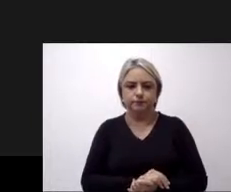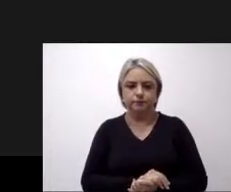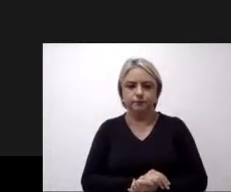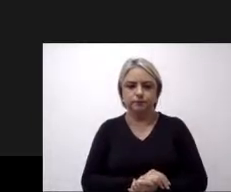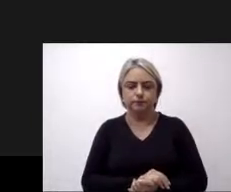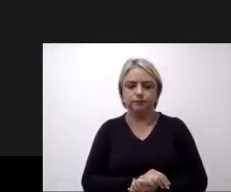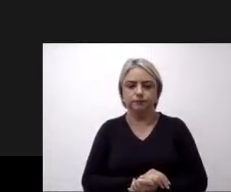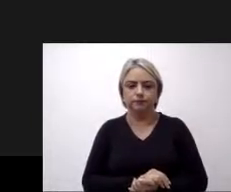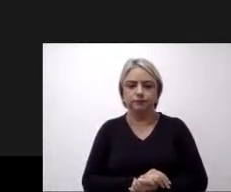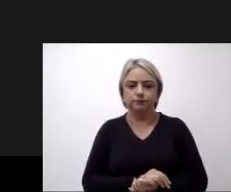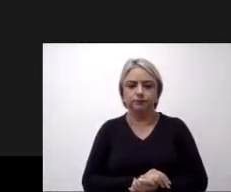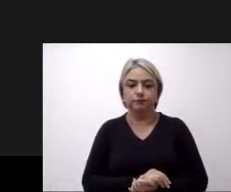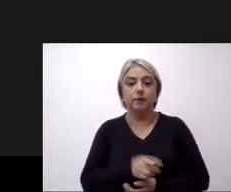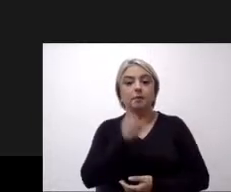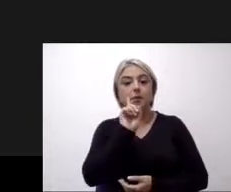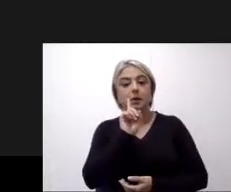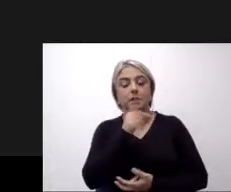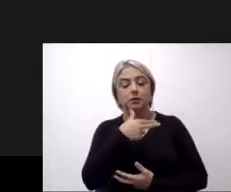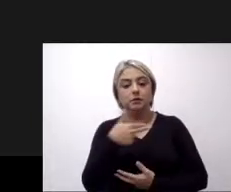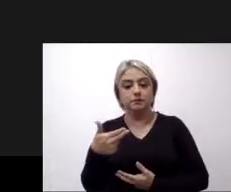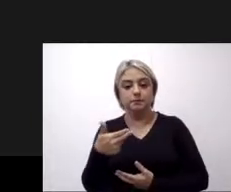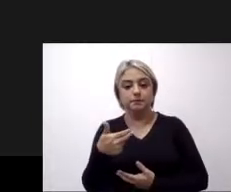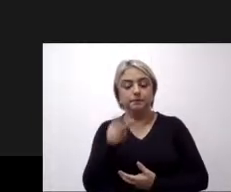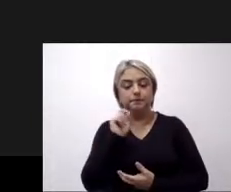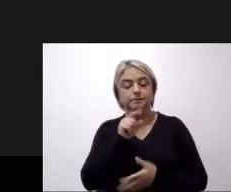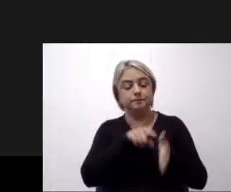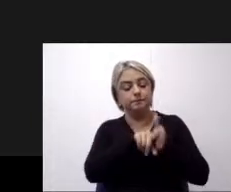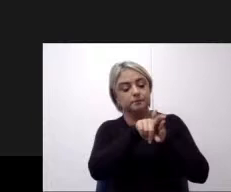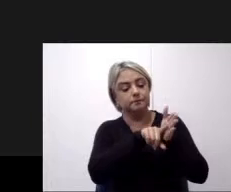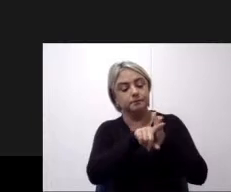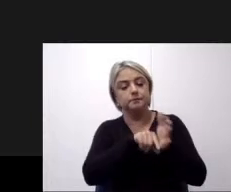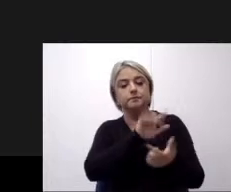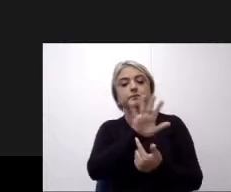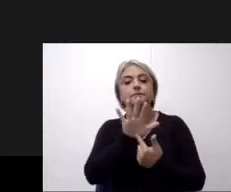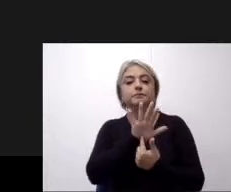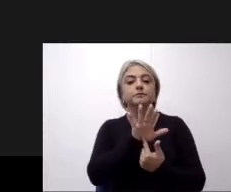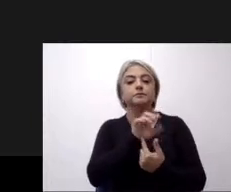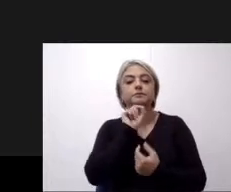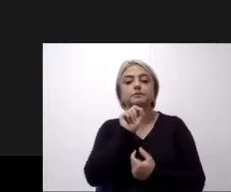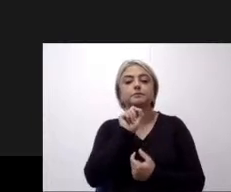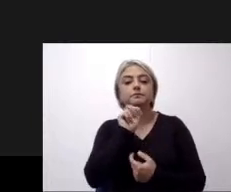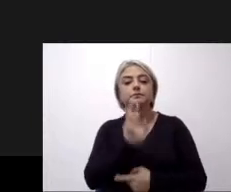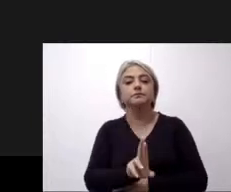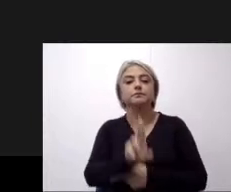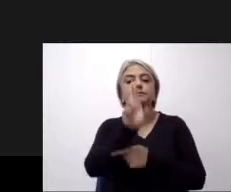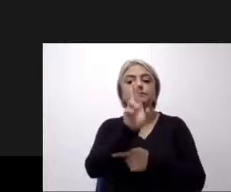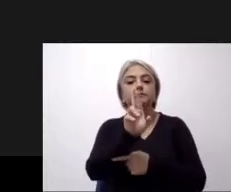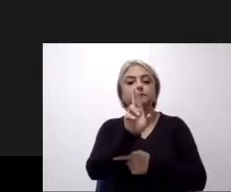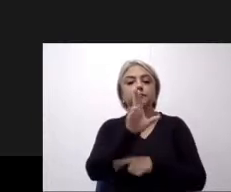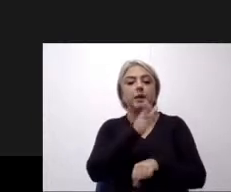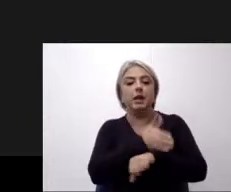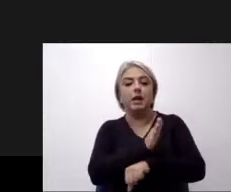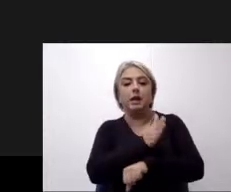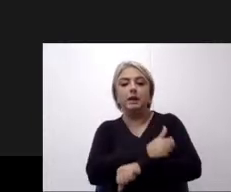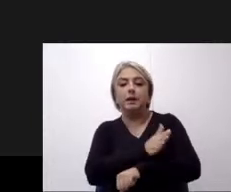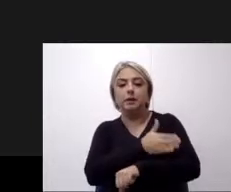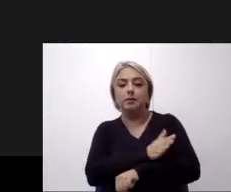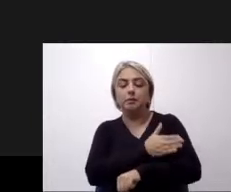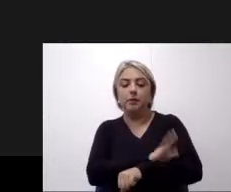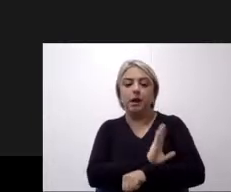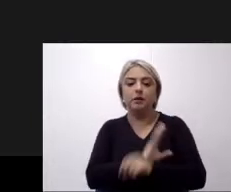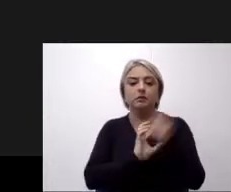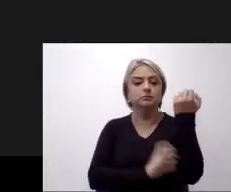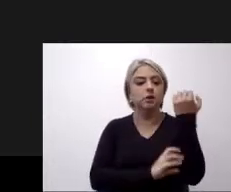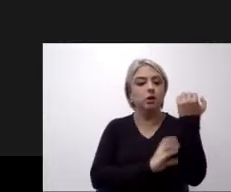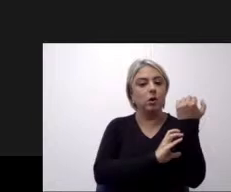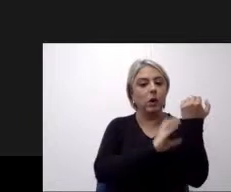Firstly, this research shows that the representation and practices of street-level bureaucrats, and more